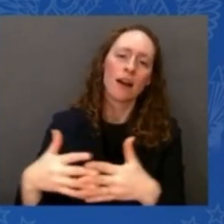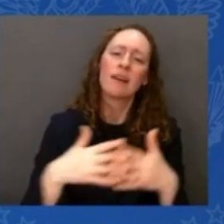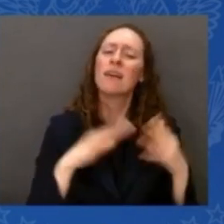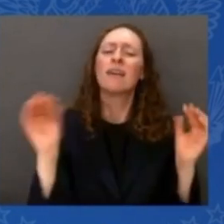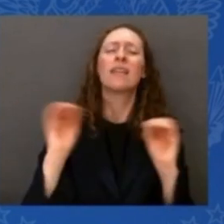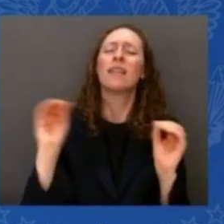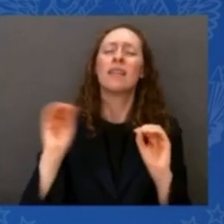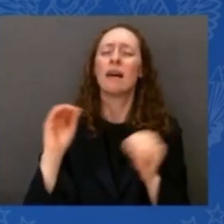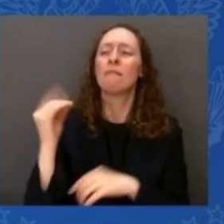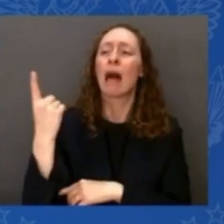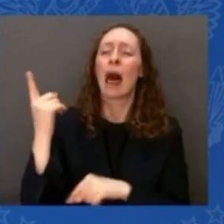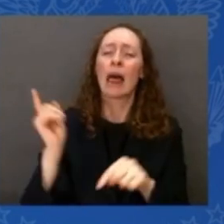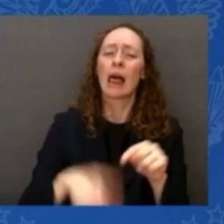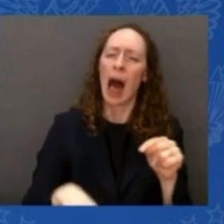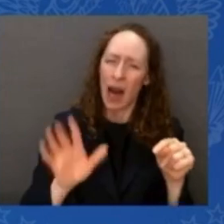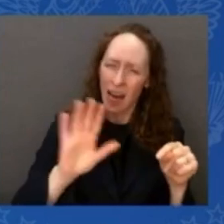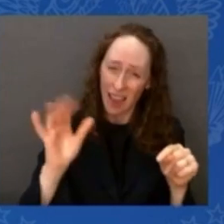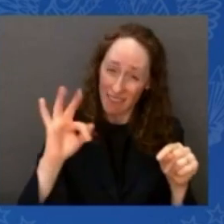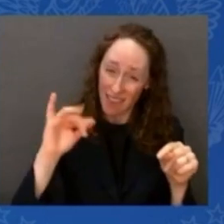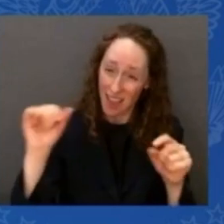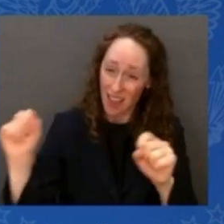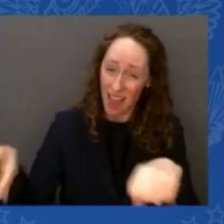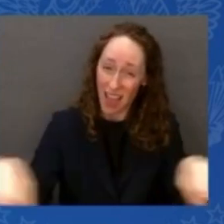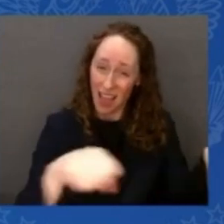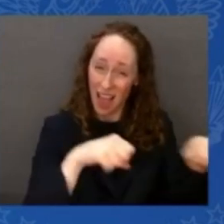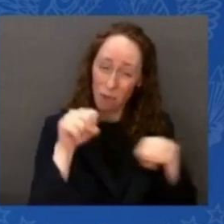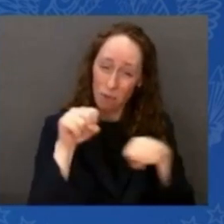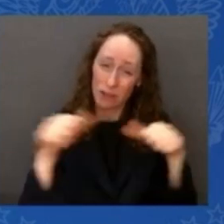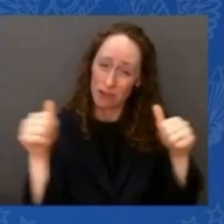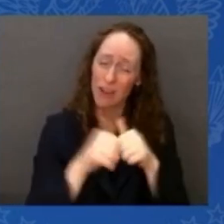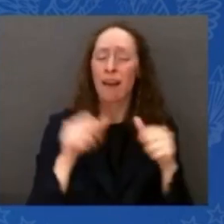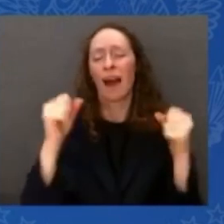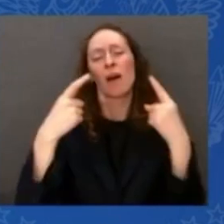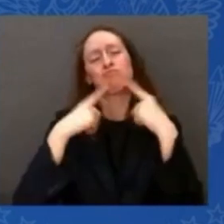we can do anything. So God bless you all, and may God